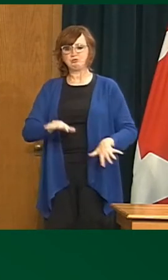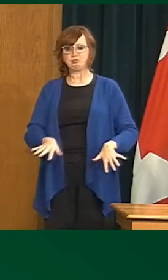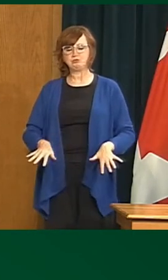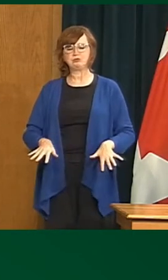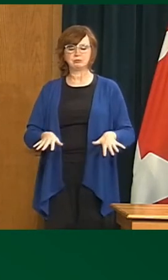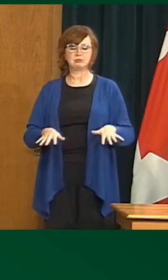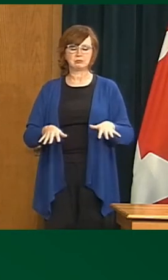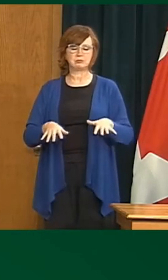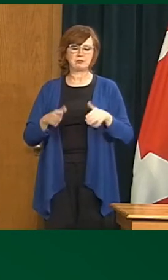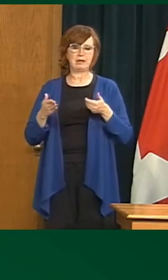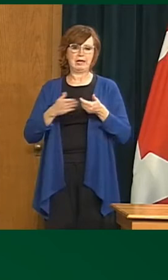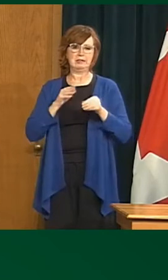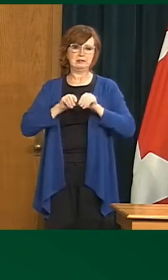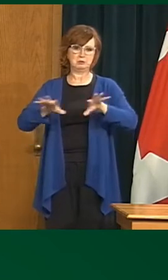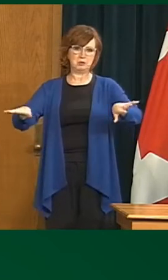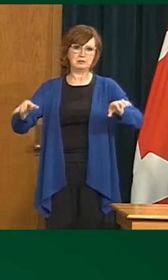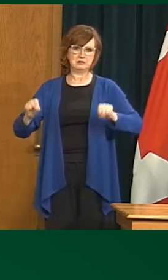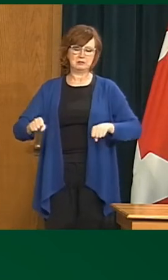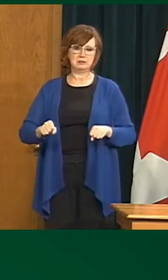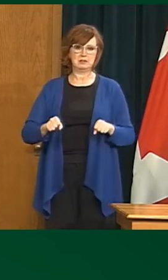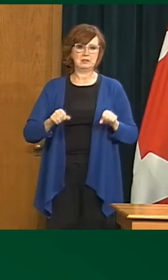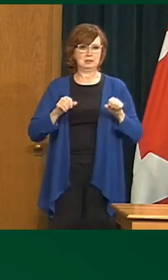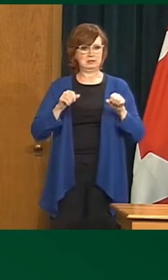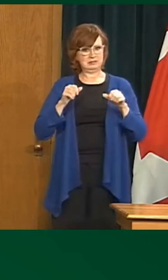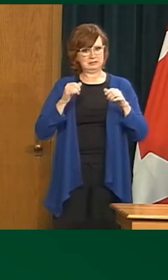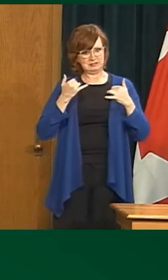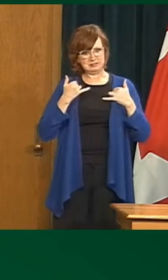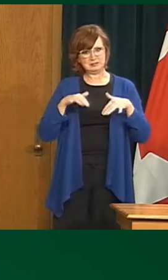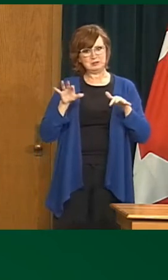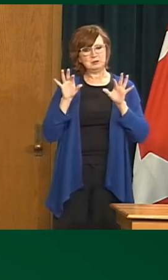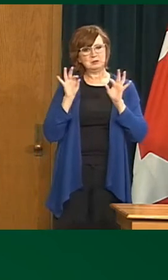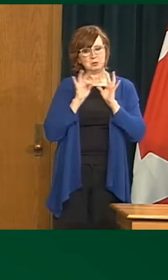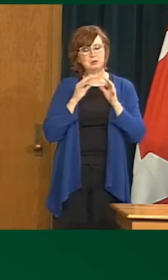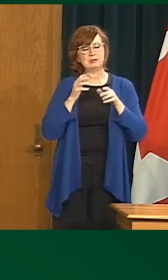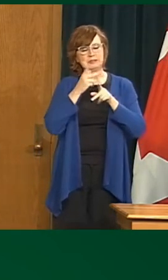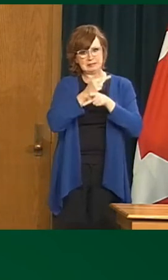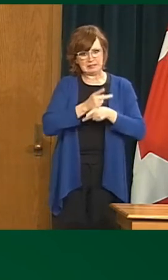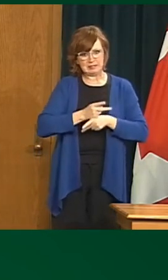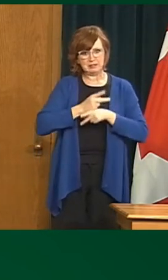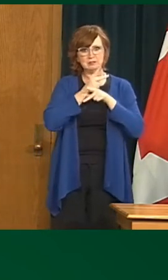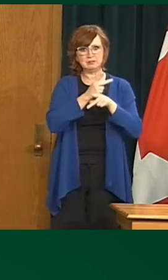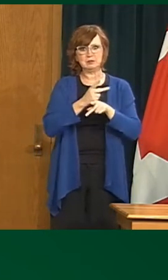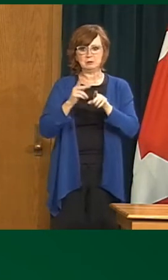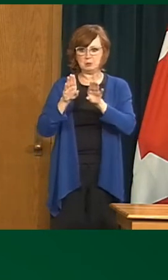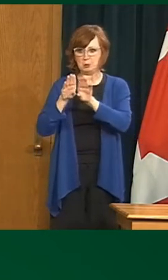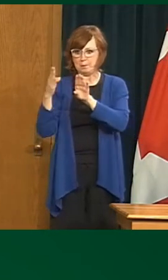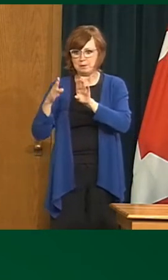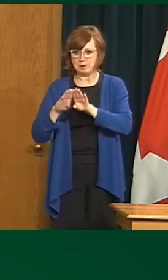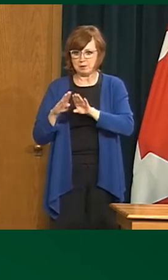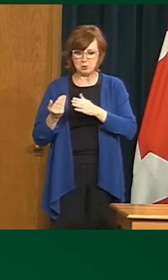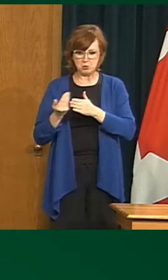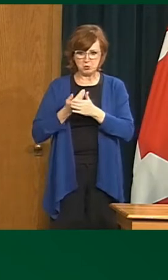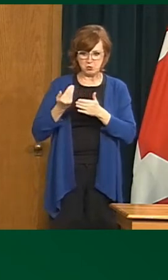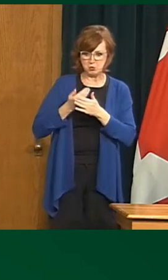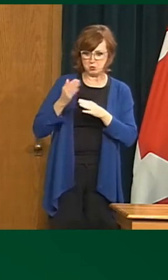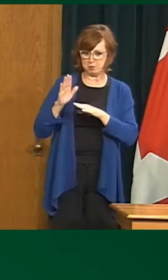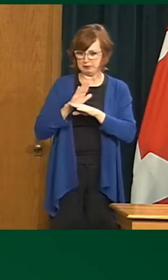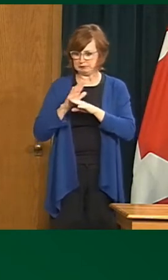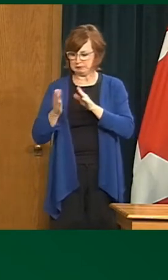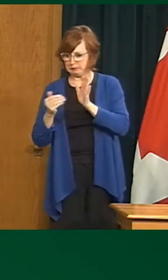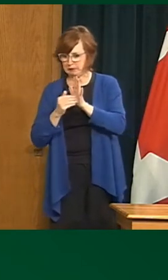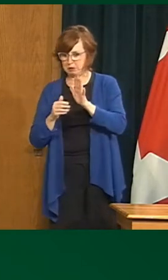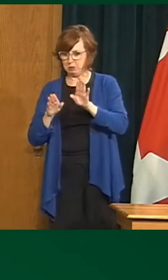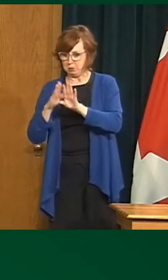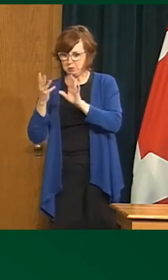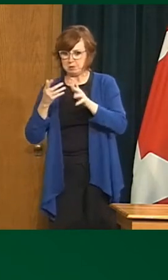reopening our economy and enjoying our beautiful province at the same time. Today we are highlighting a number of new highway